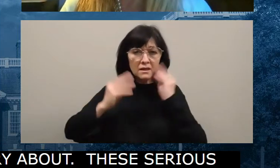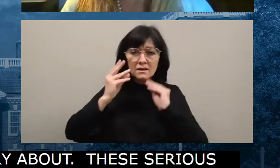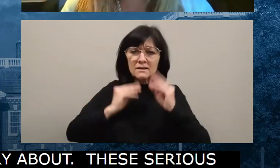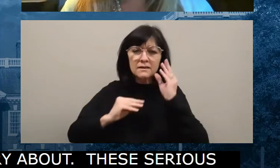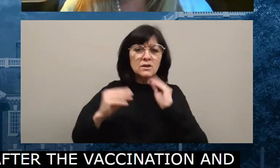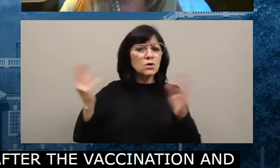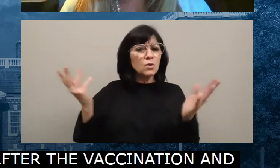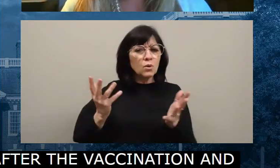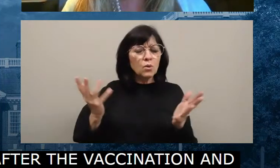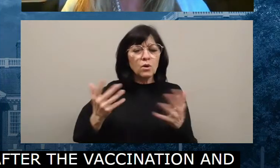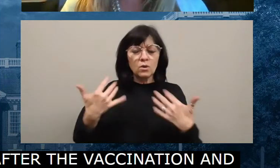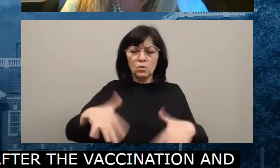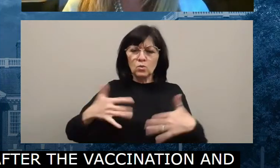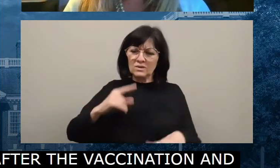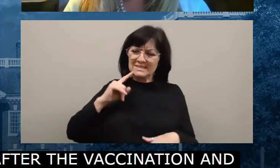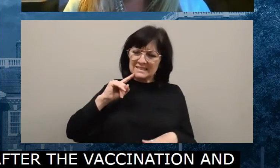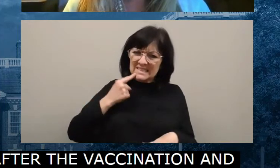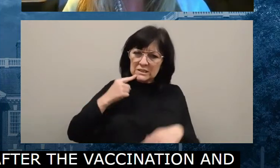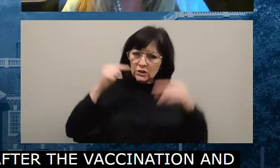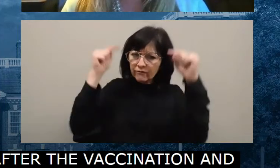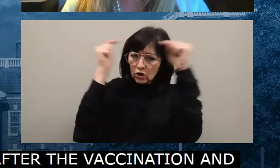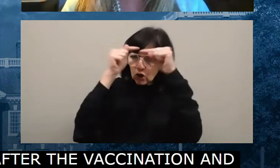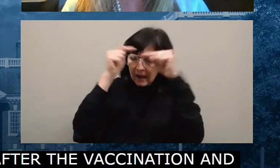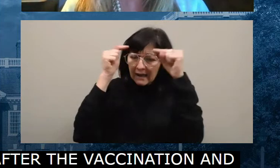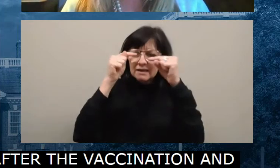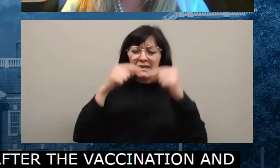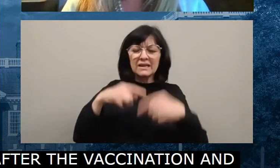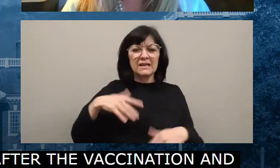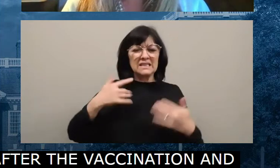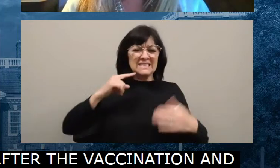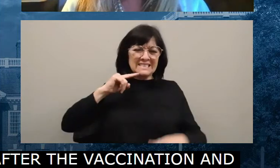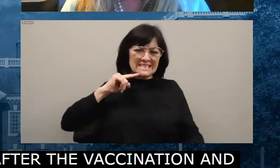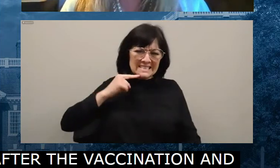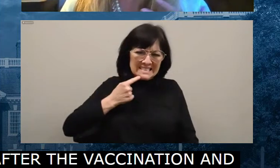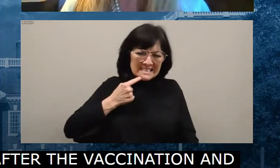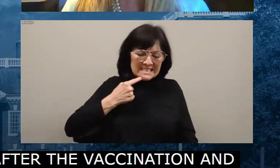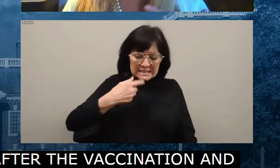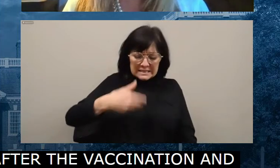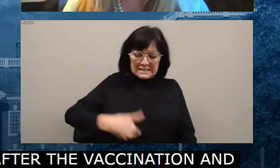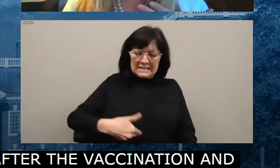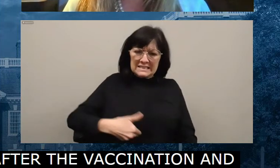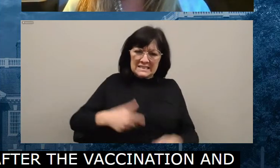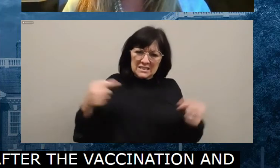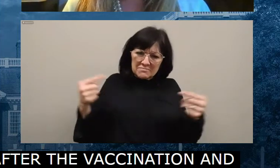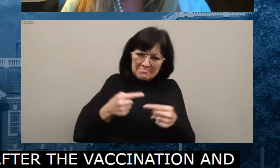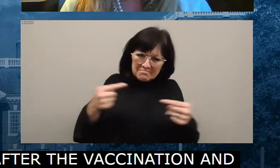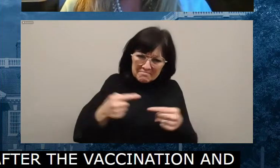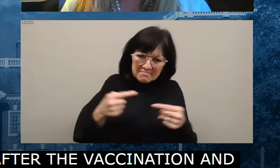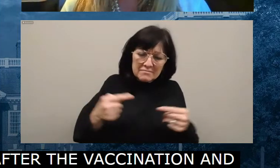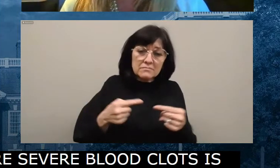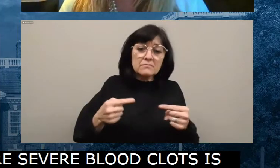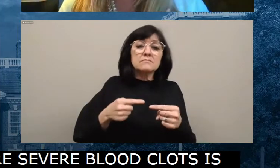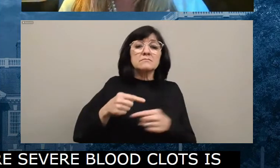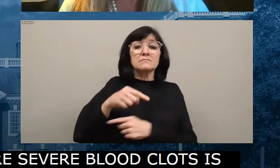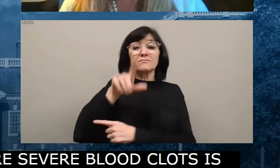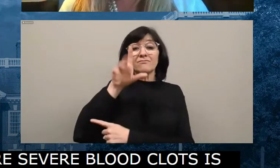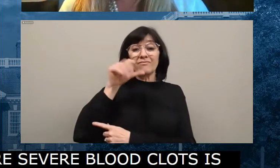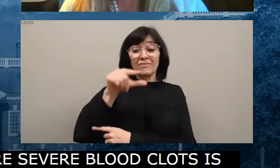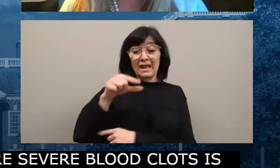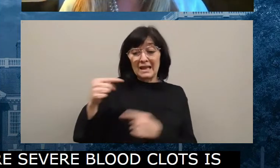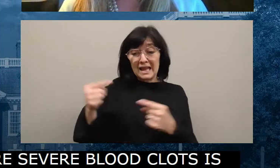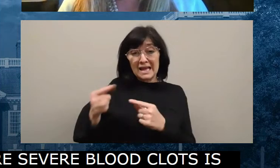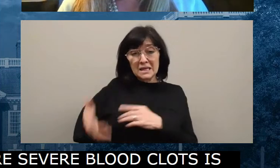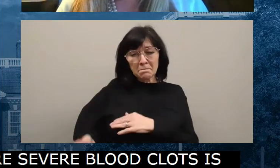very severe headache, severe abdominal pain, severe leg pain, and shortness of breath, which is an